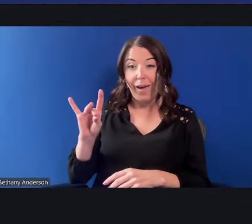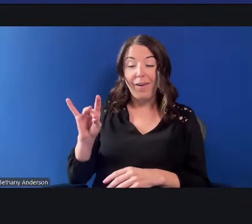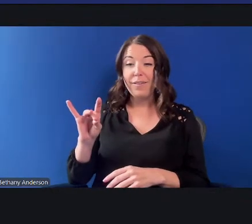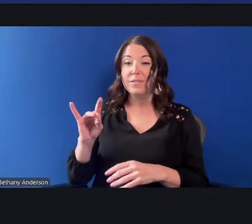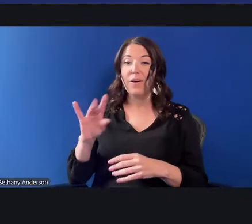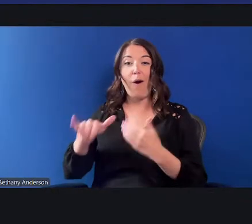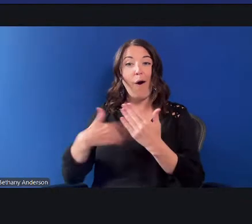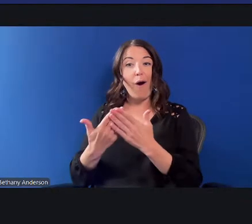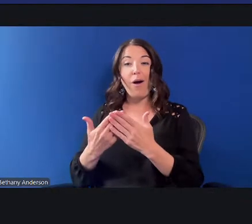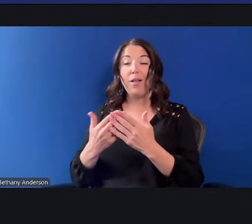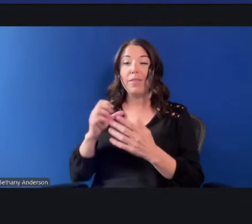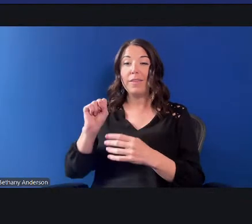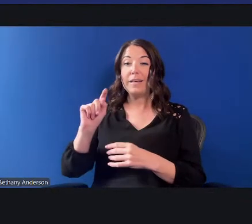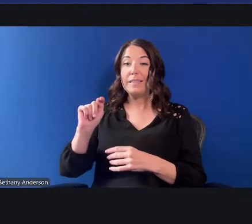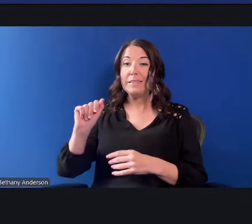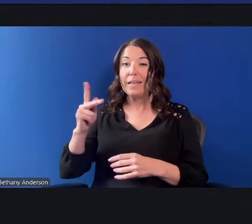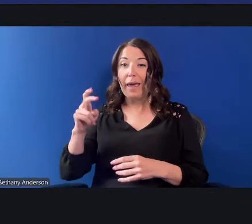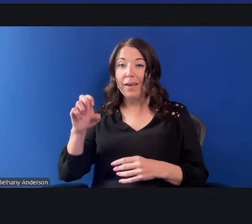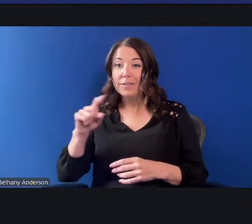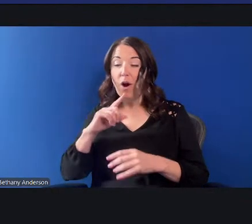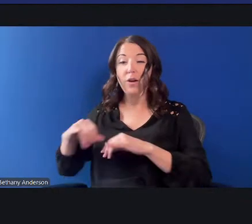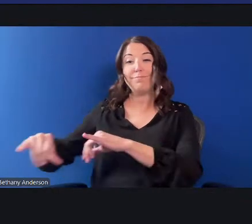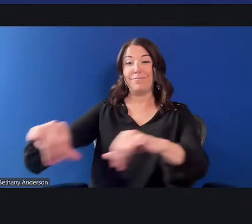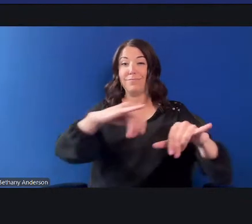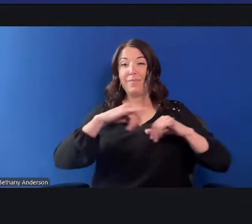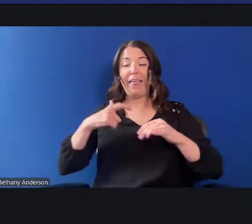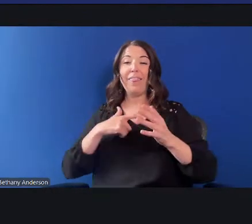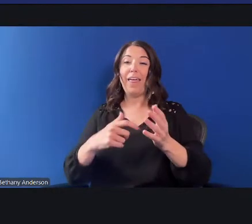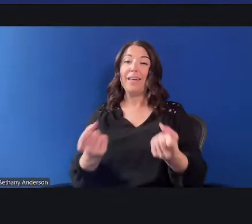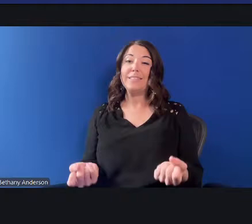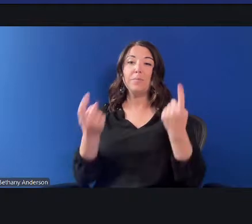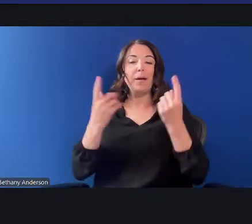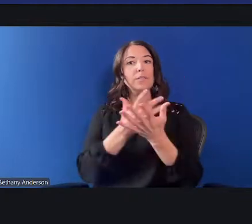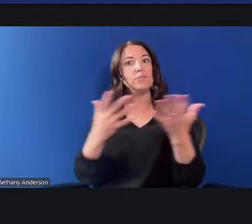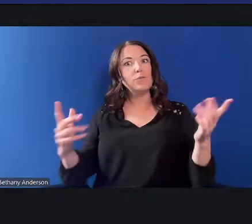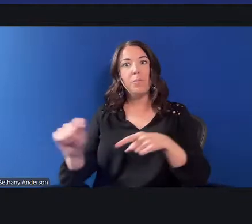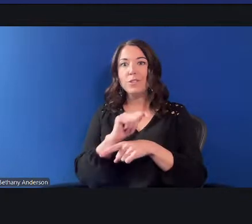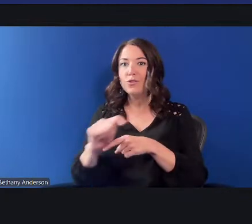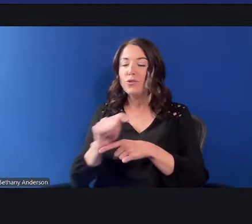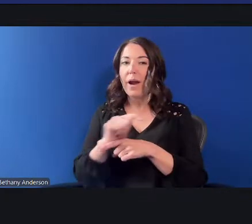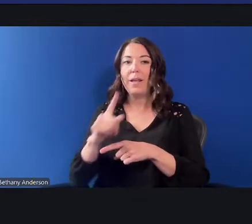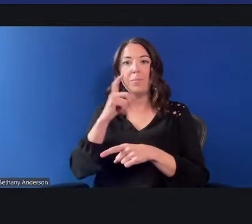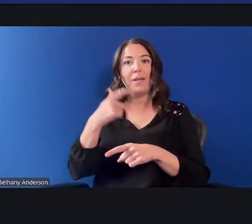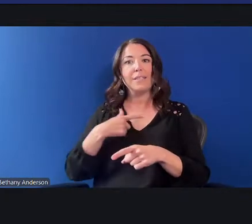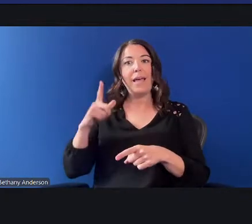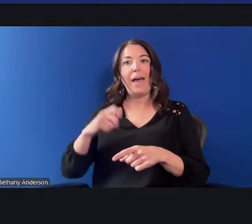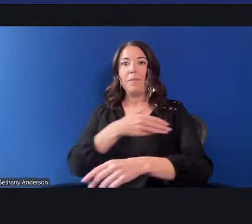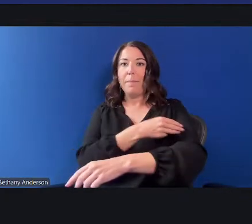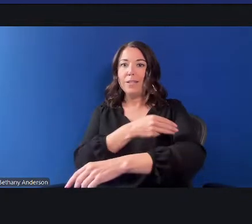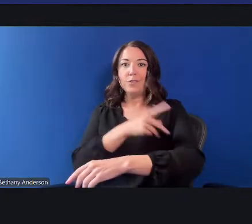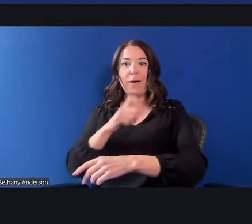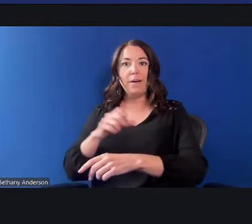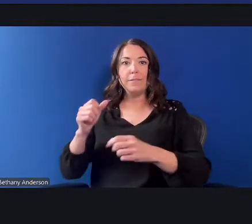spent 18 months training to get their bodies in shape enough to endure the paddling for 20 plus hours.